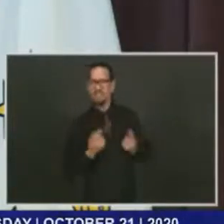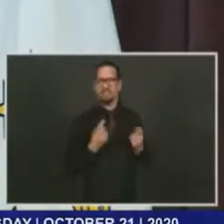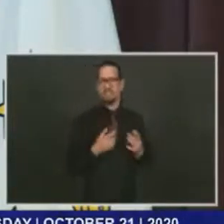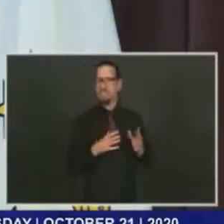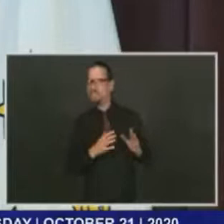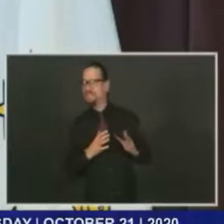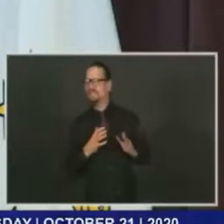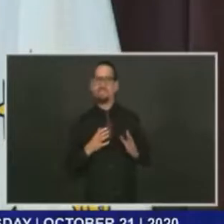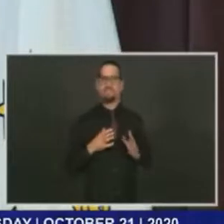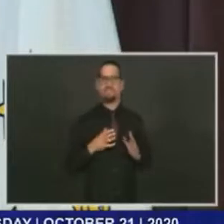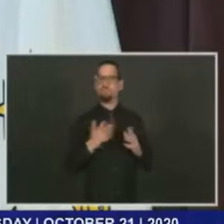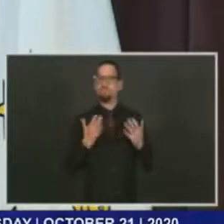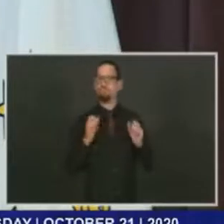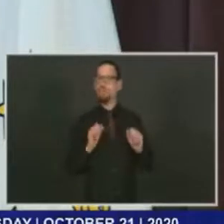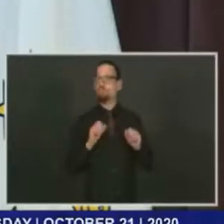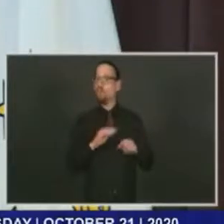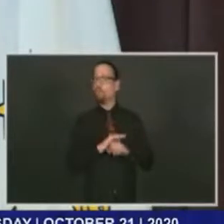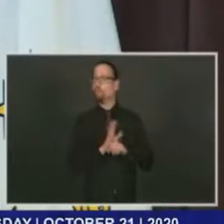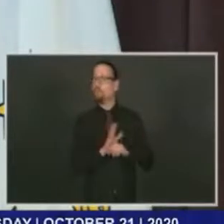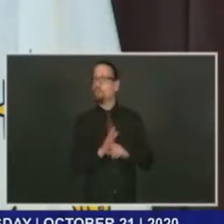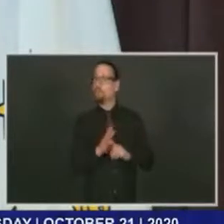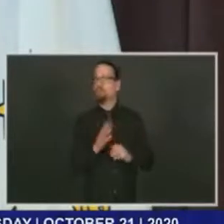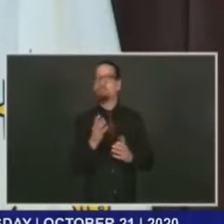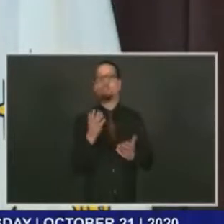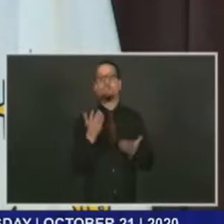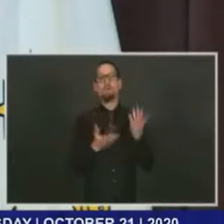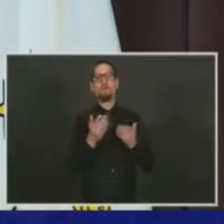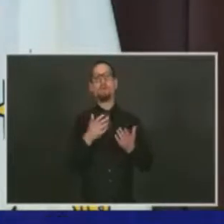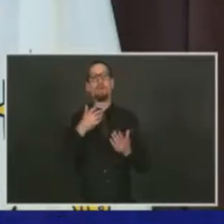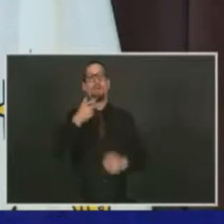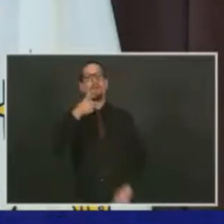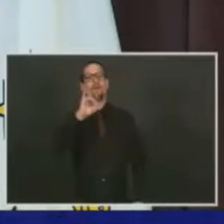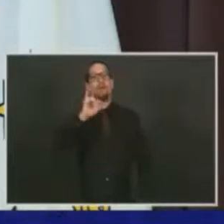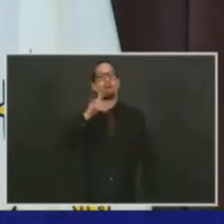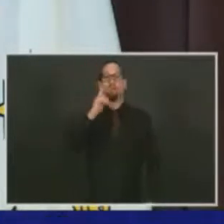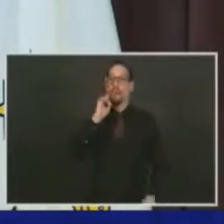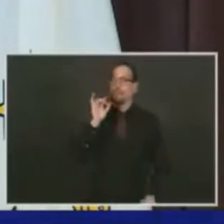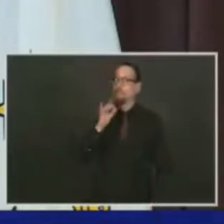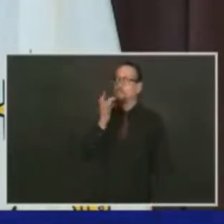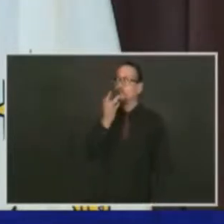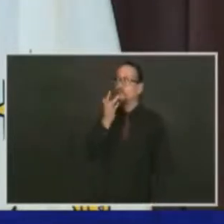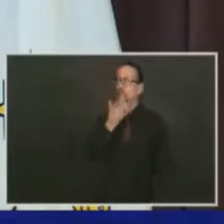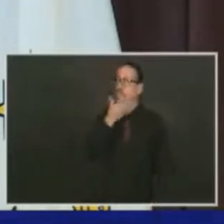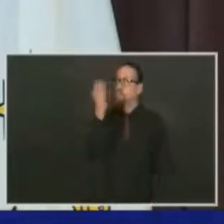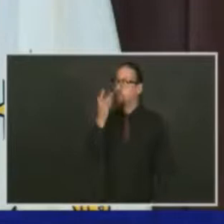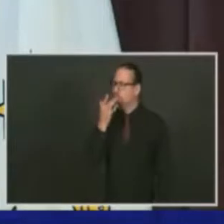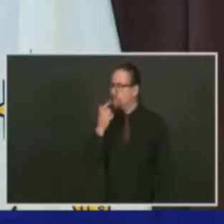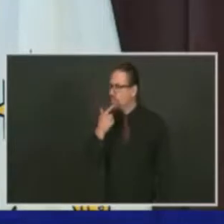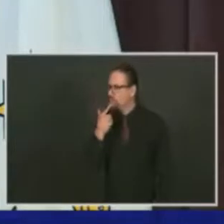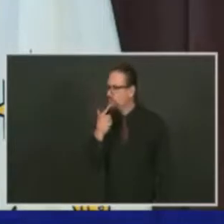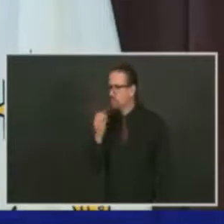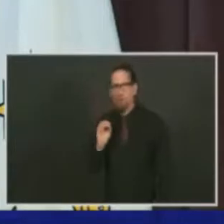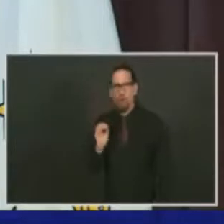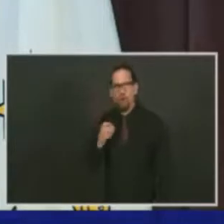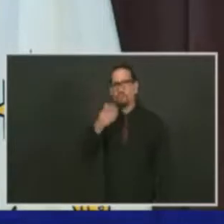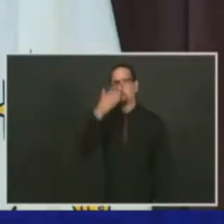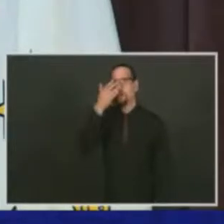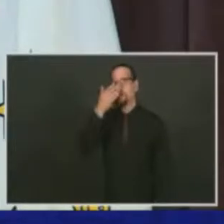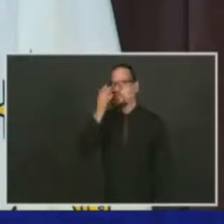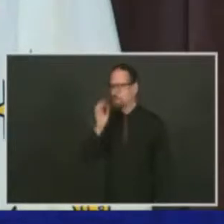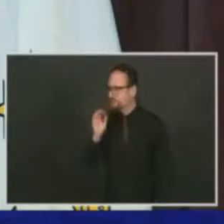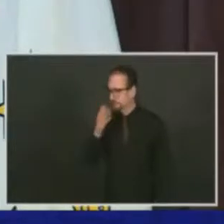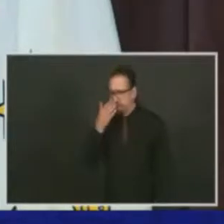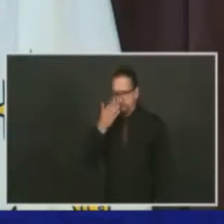breathing, or loss of smell or taste. Those are symptoms